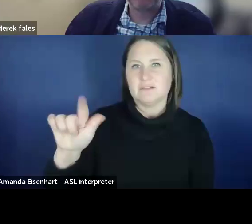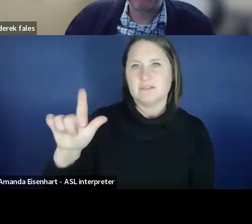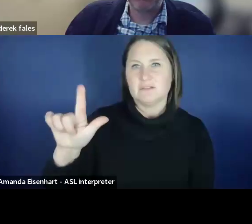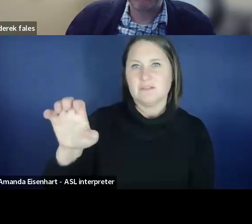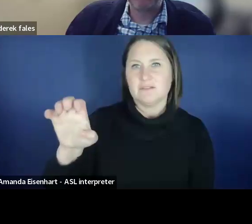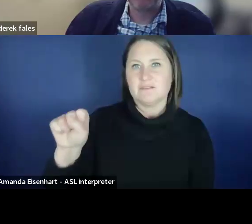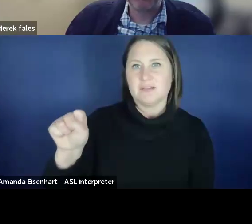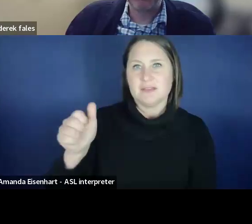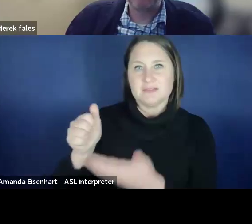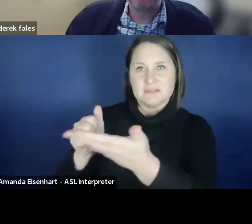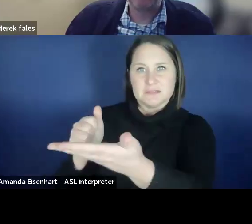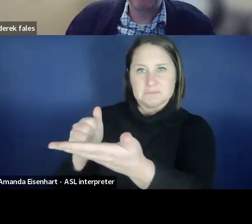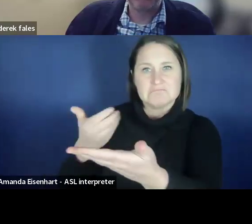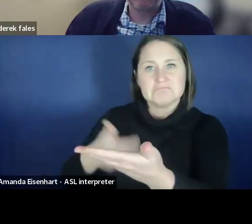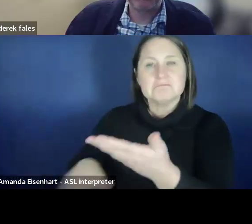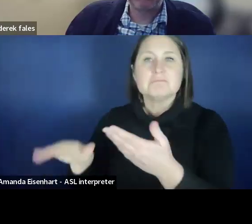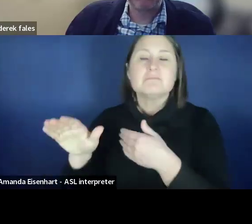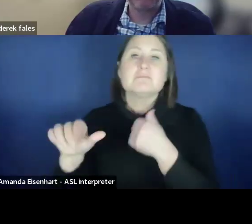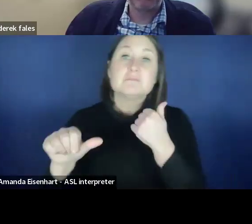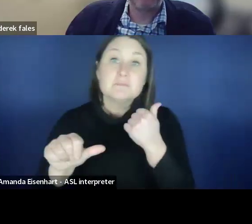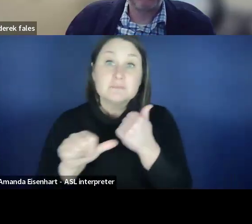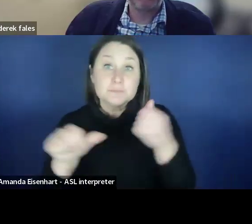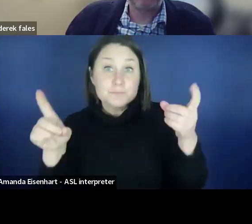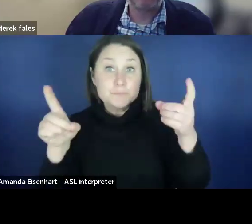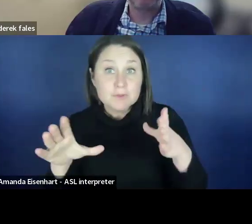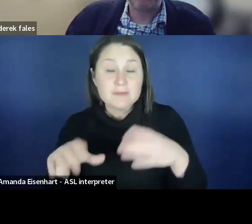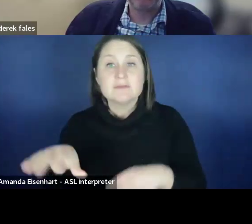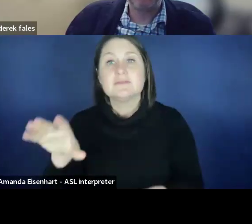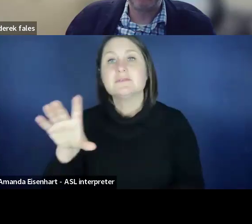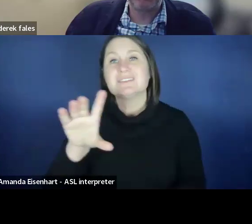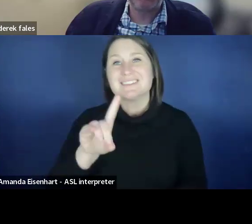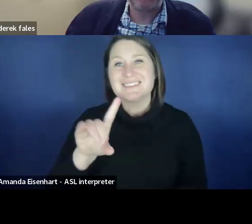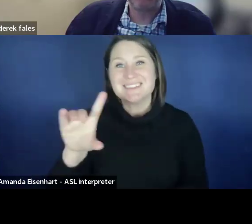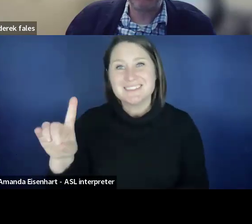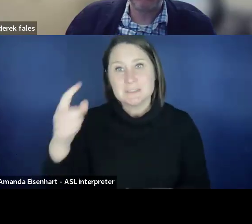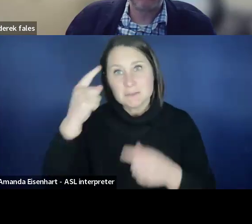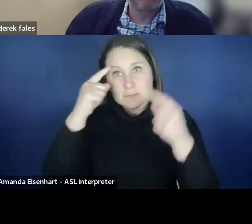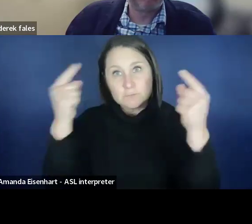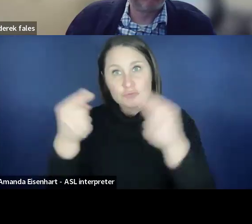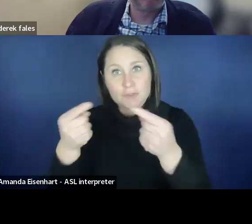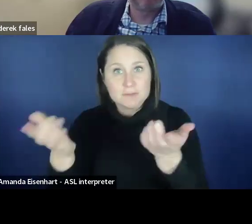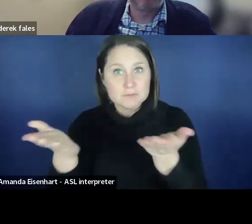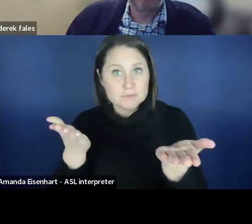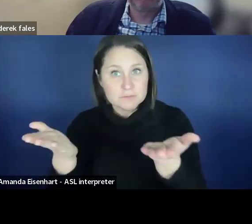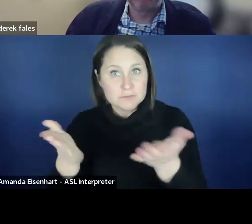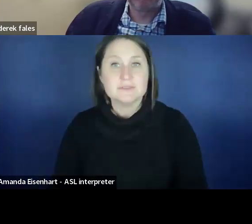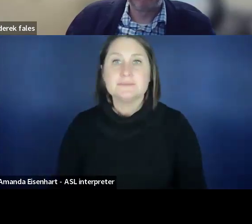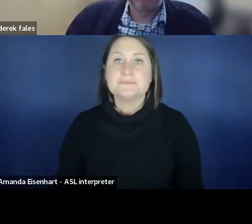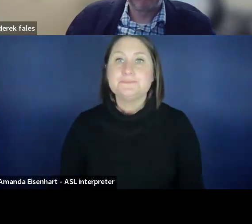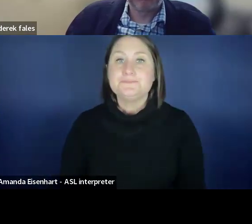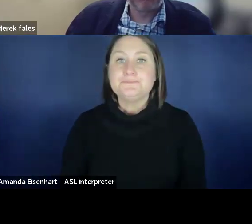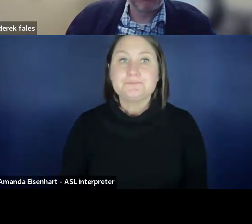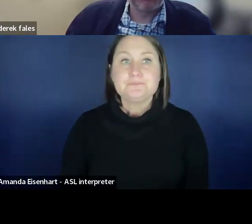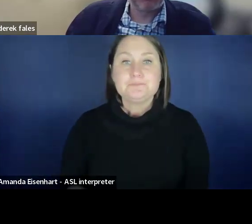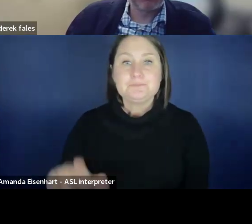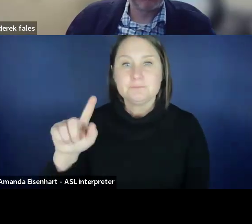Derek Fales. I'm the Associate Director for Developmental Disabilities and Brain Injury Services. And